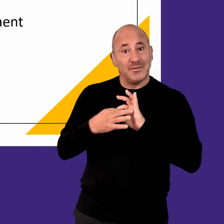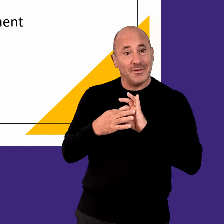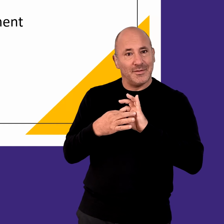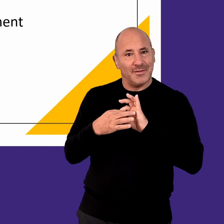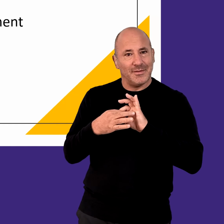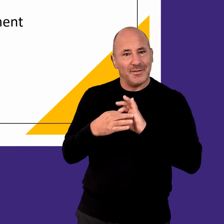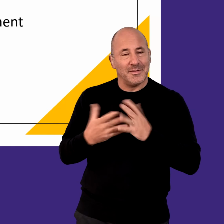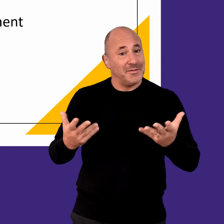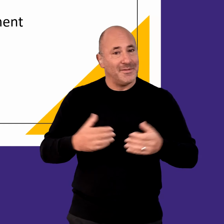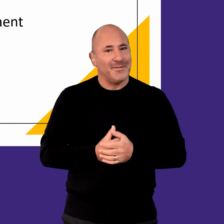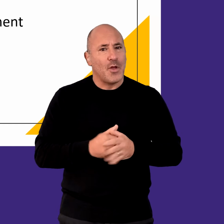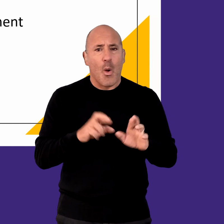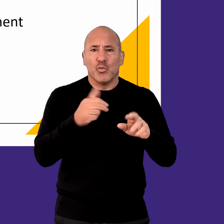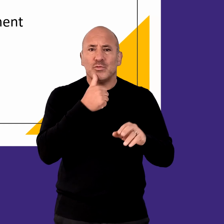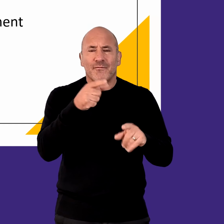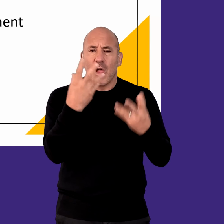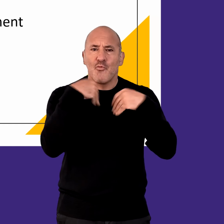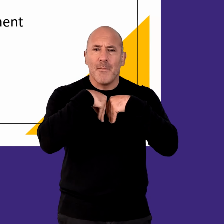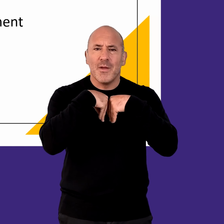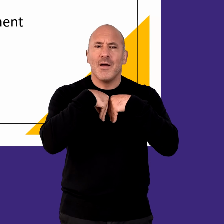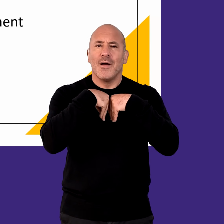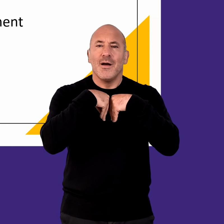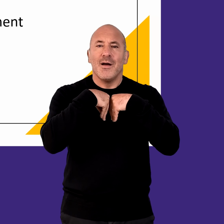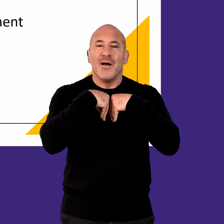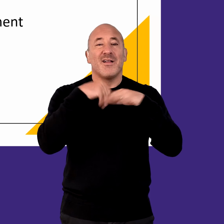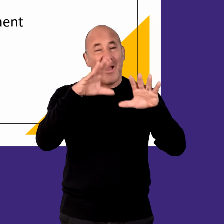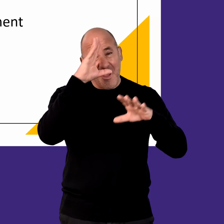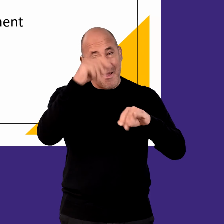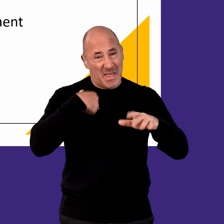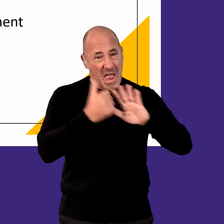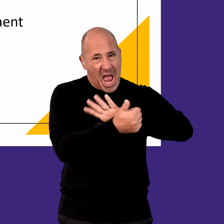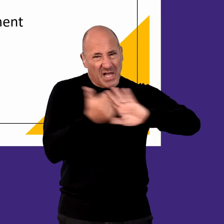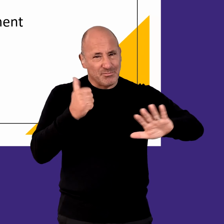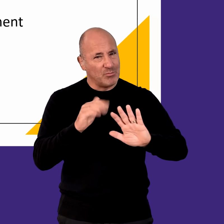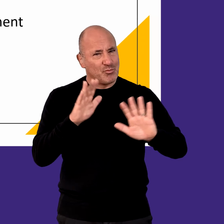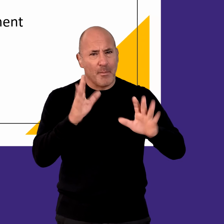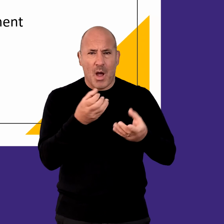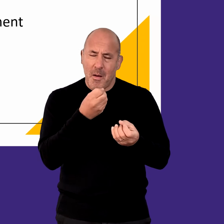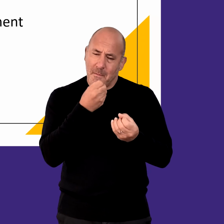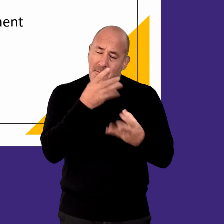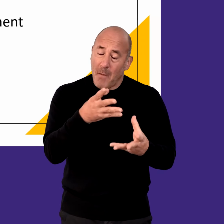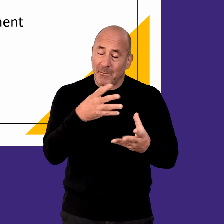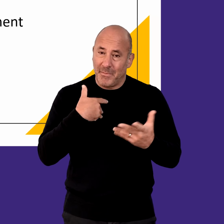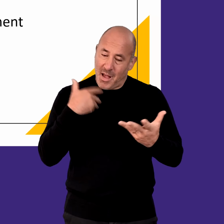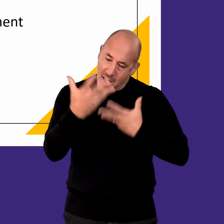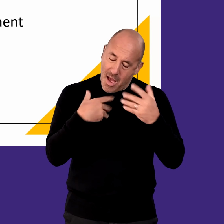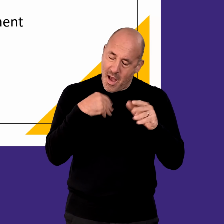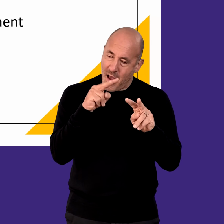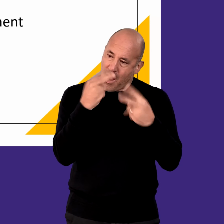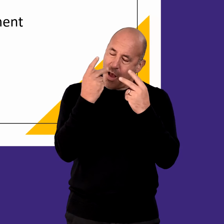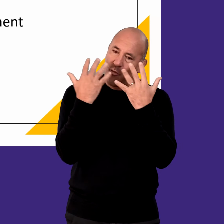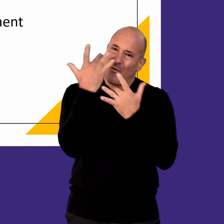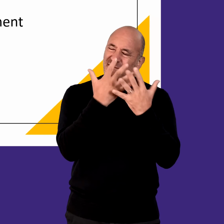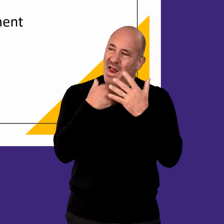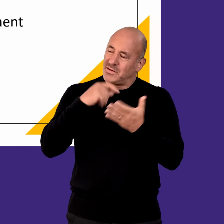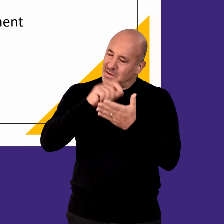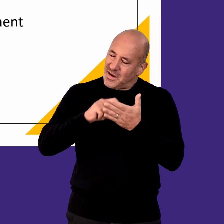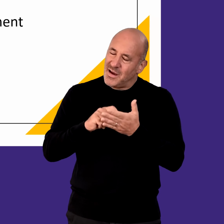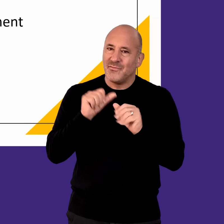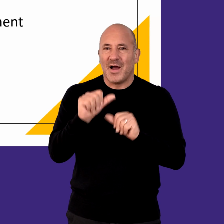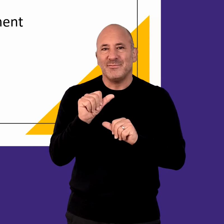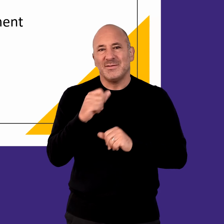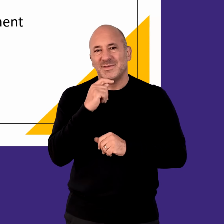in you as well. I hope that's been really useful. As I said at the beginning, I'm not an expert in this, but it's been really brilliant